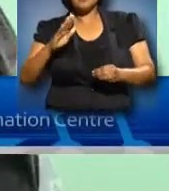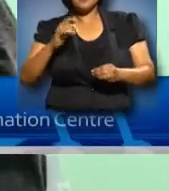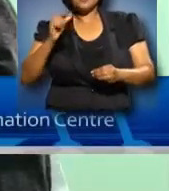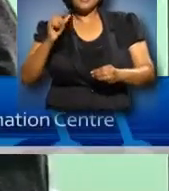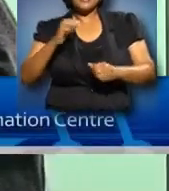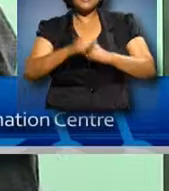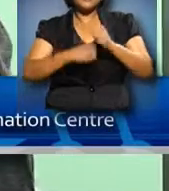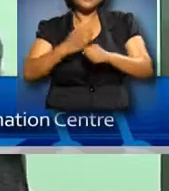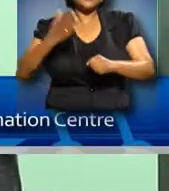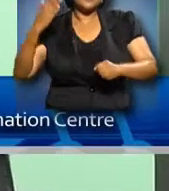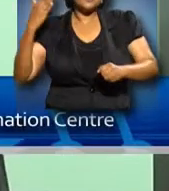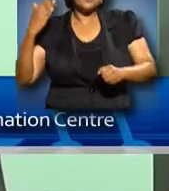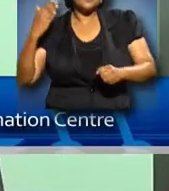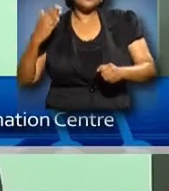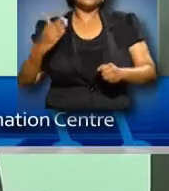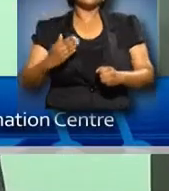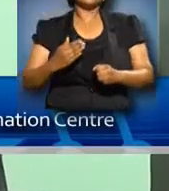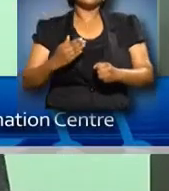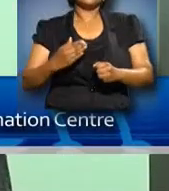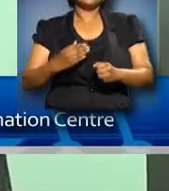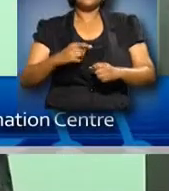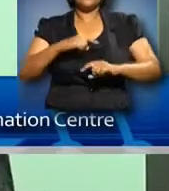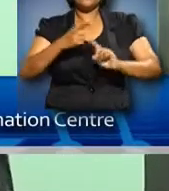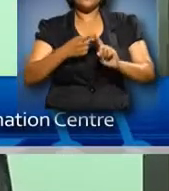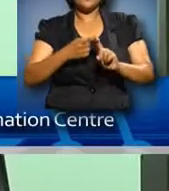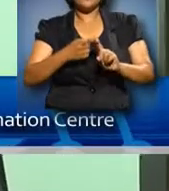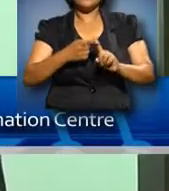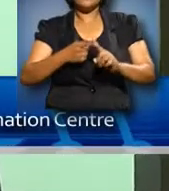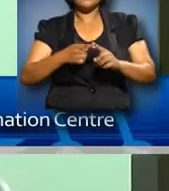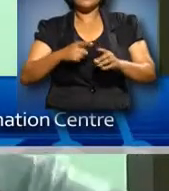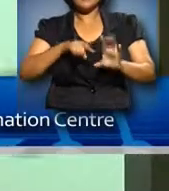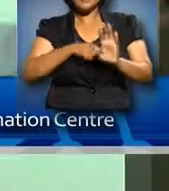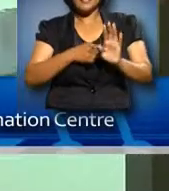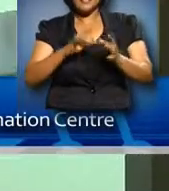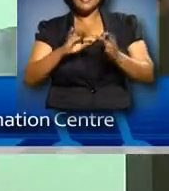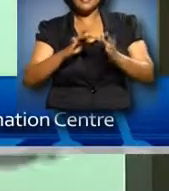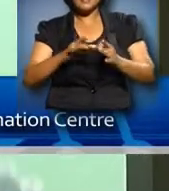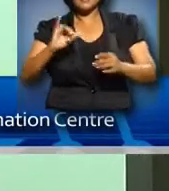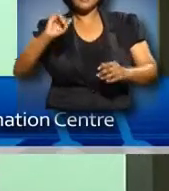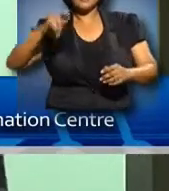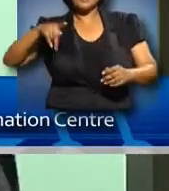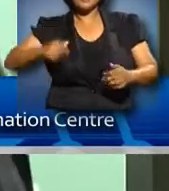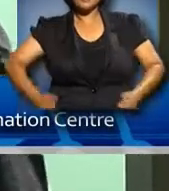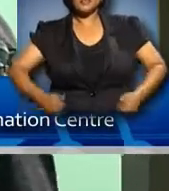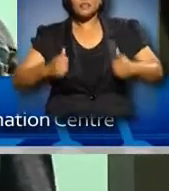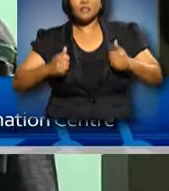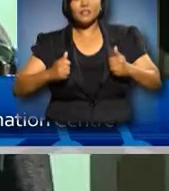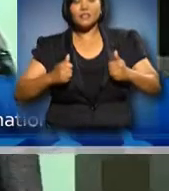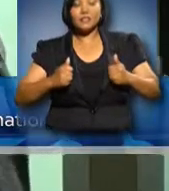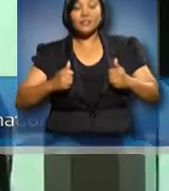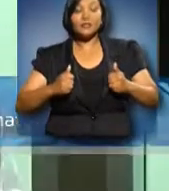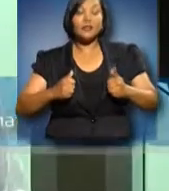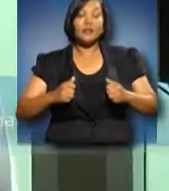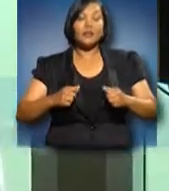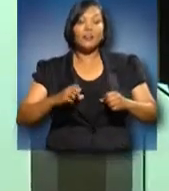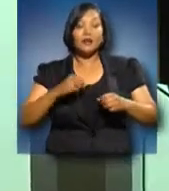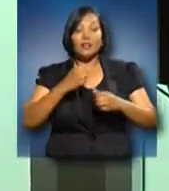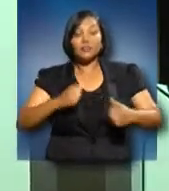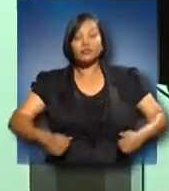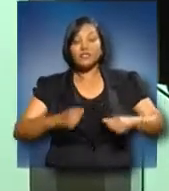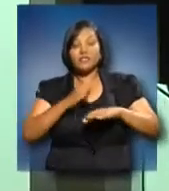than that, probably close to 20 years, IP addresses were just assigned by a group of people working in an office in the University of Southern